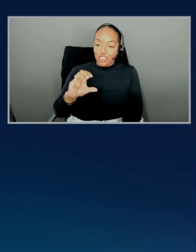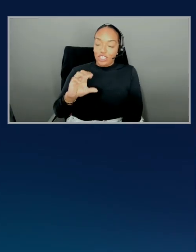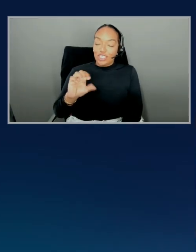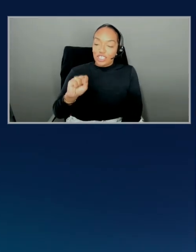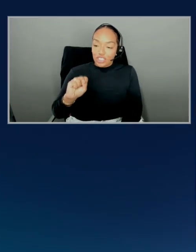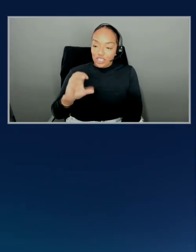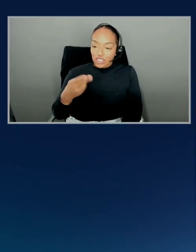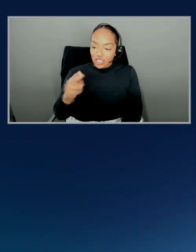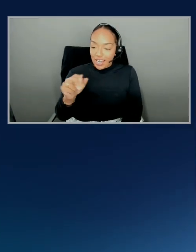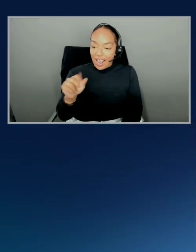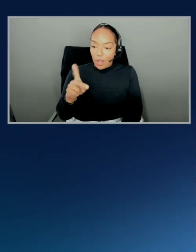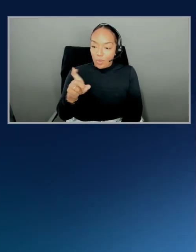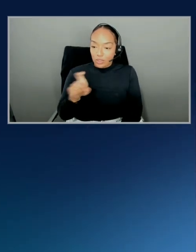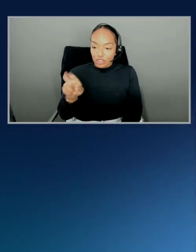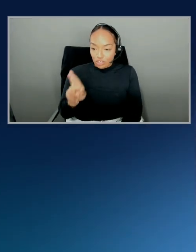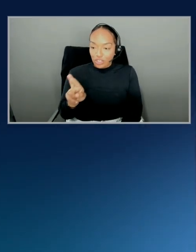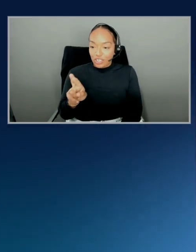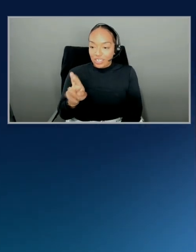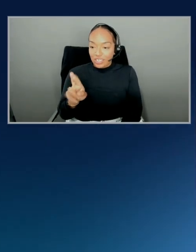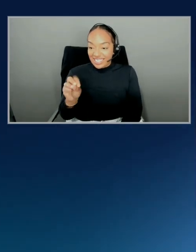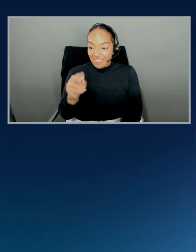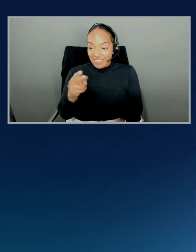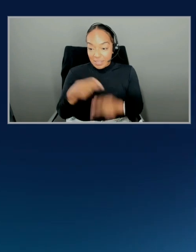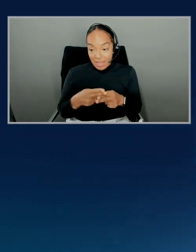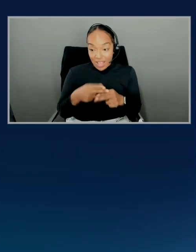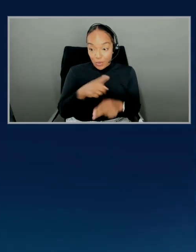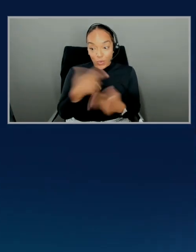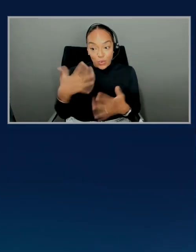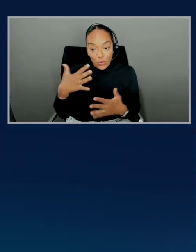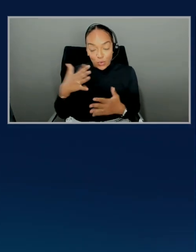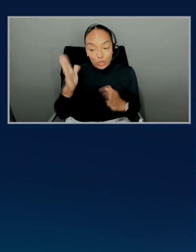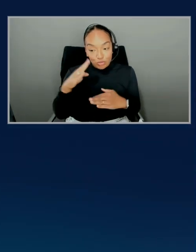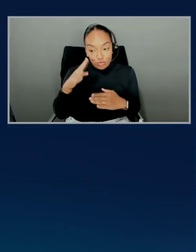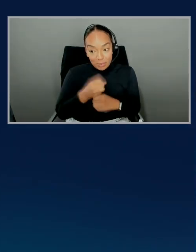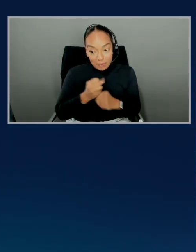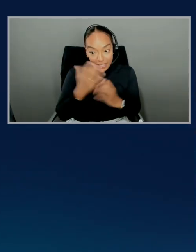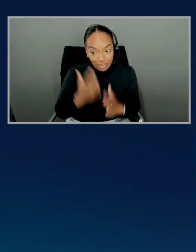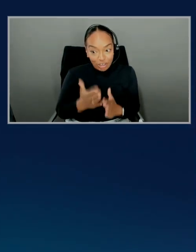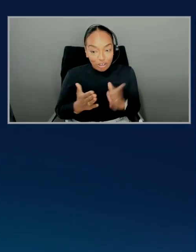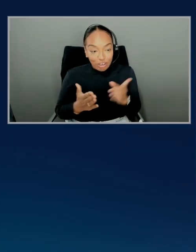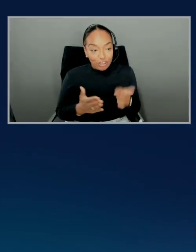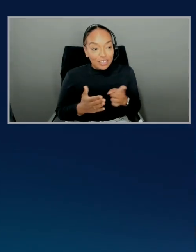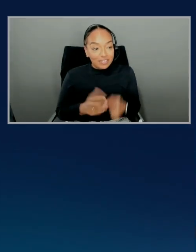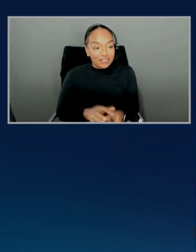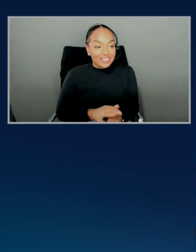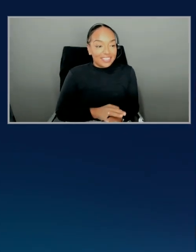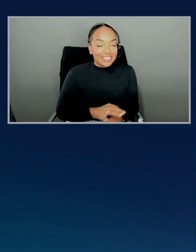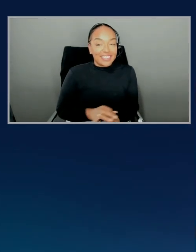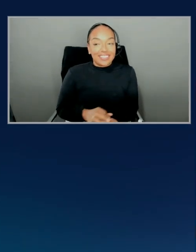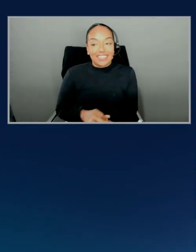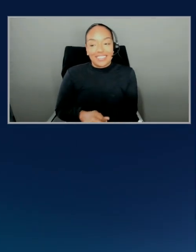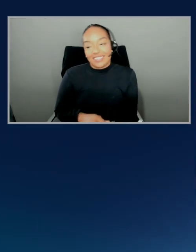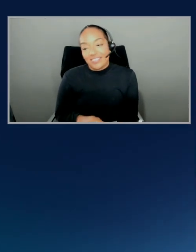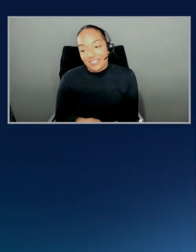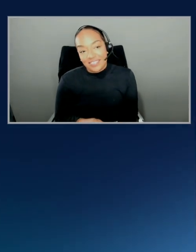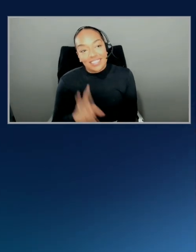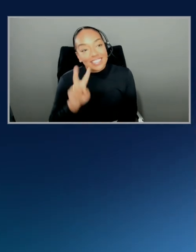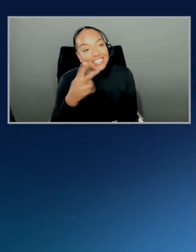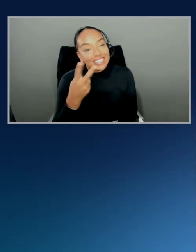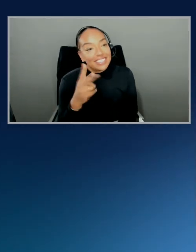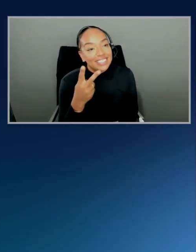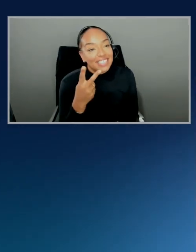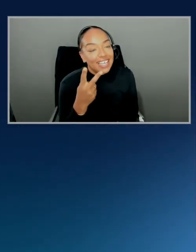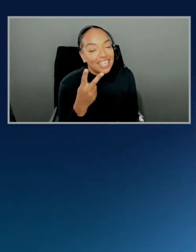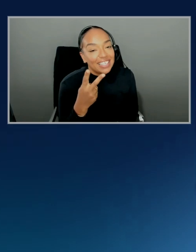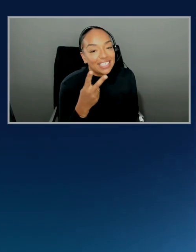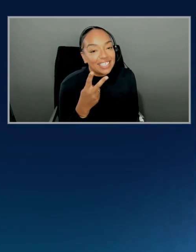that's amazing. That is giant. A real troublemaker. I really like giant schnauzers, so that's actually fantastic. And the second so is cool. the